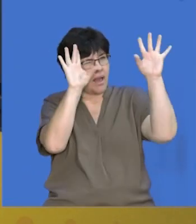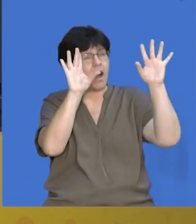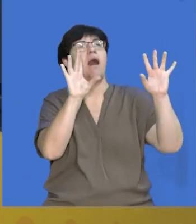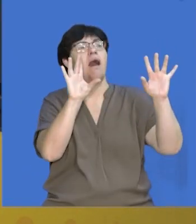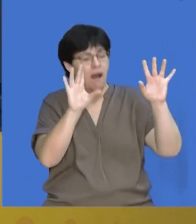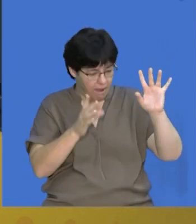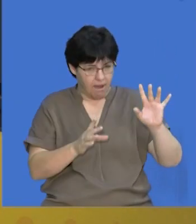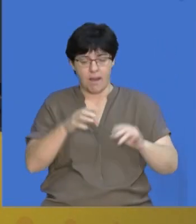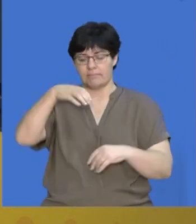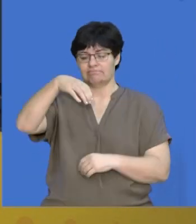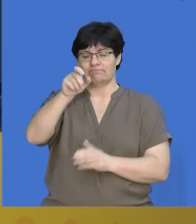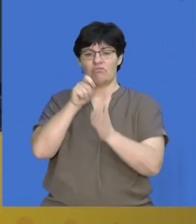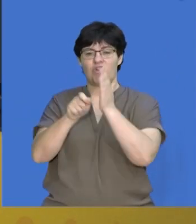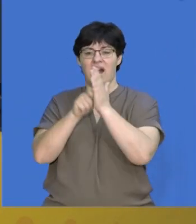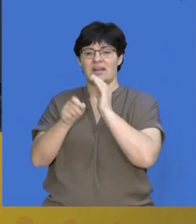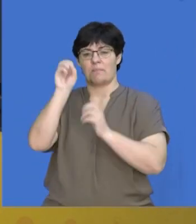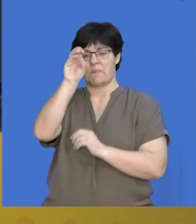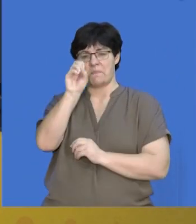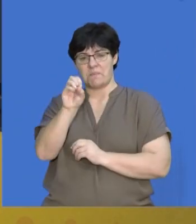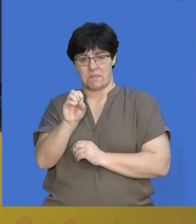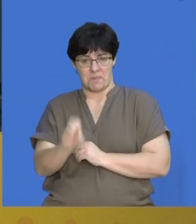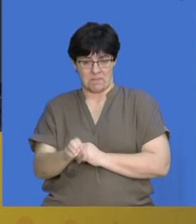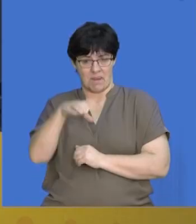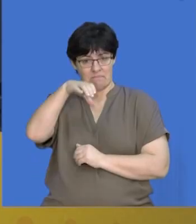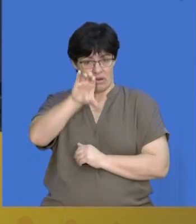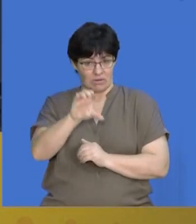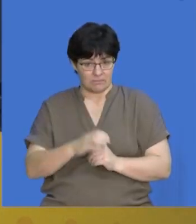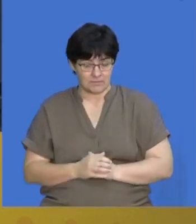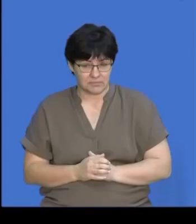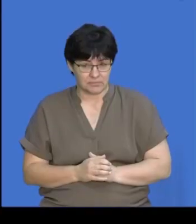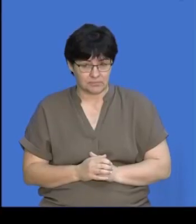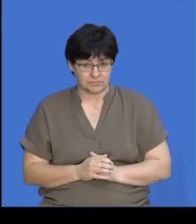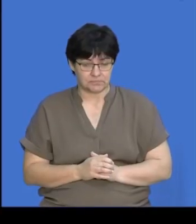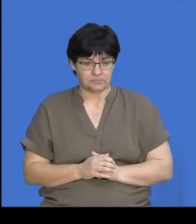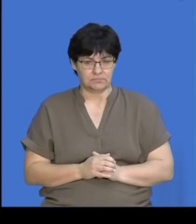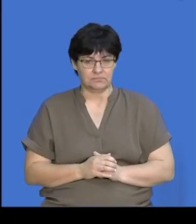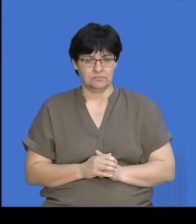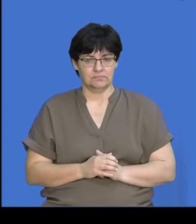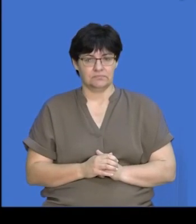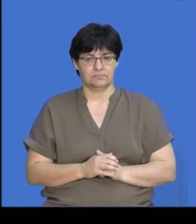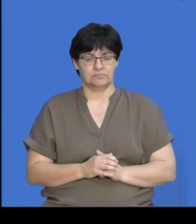to understand what aspects are required in a paragraph writing.